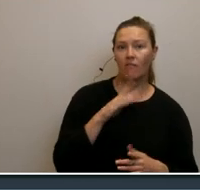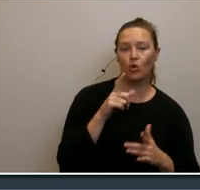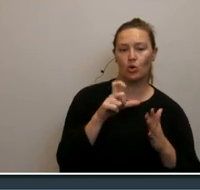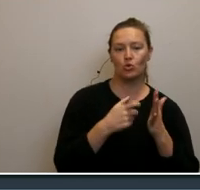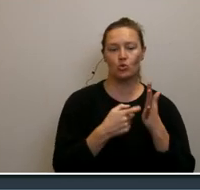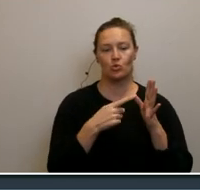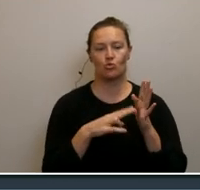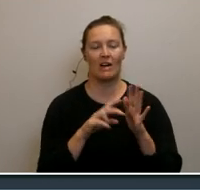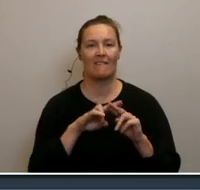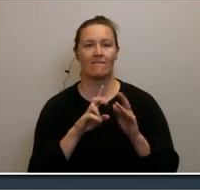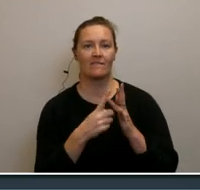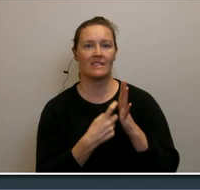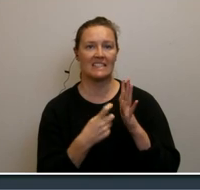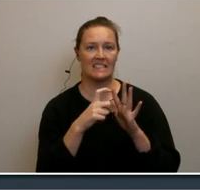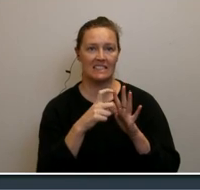Hospice.